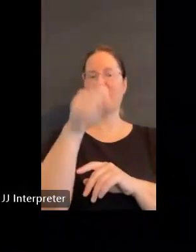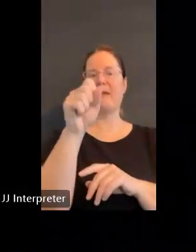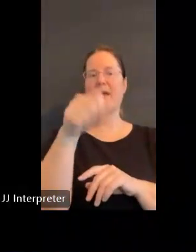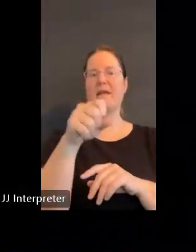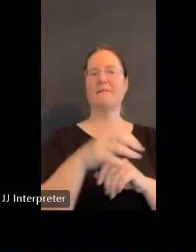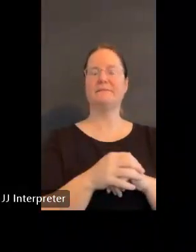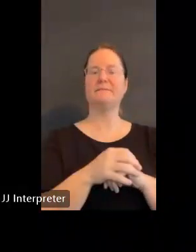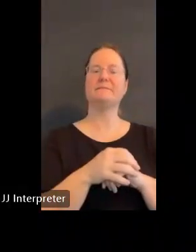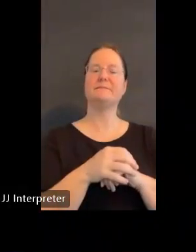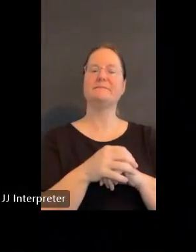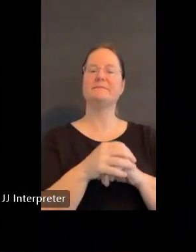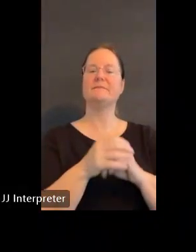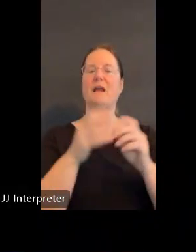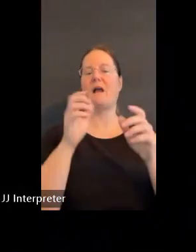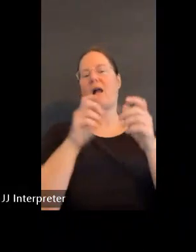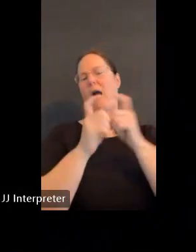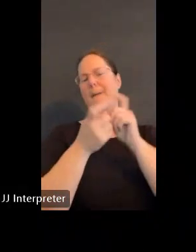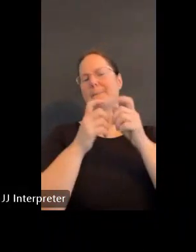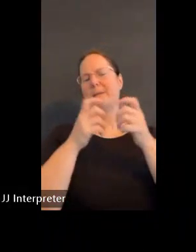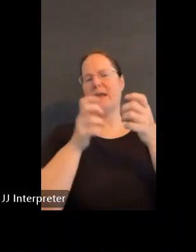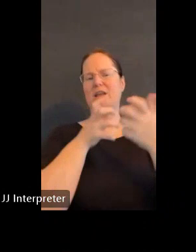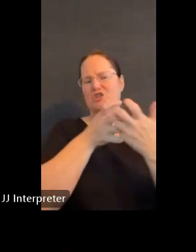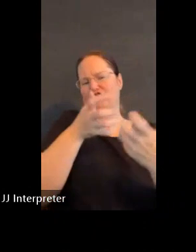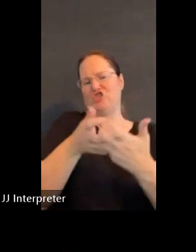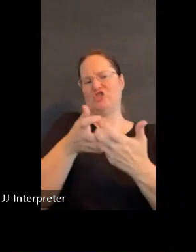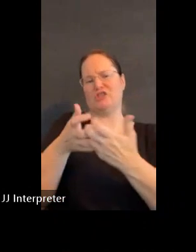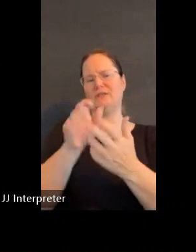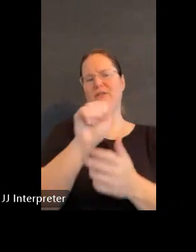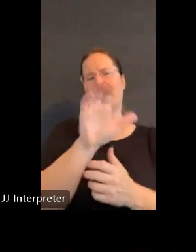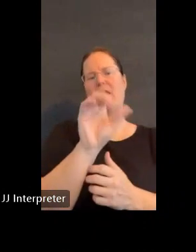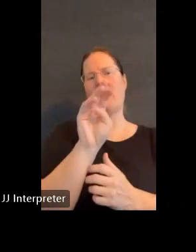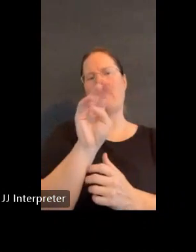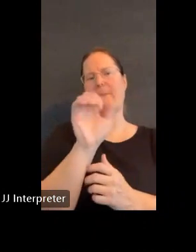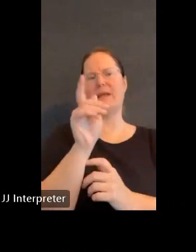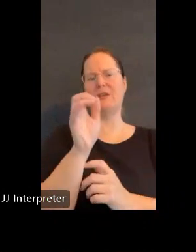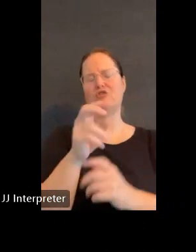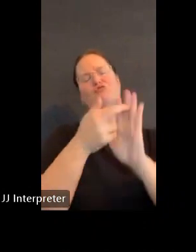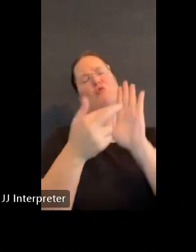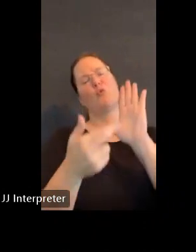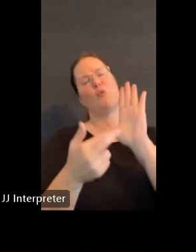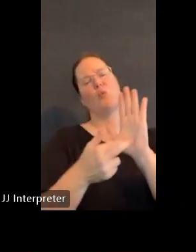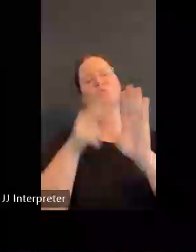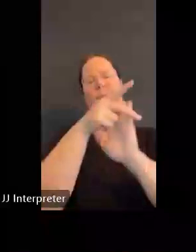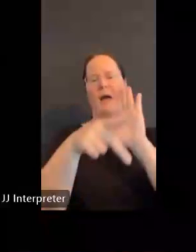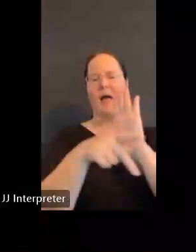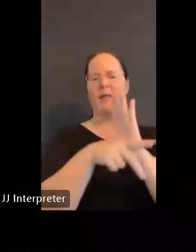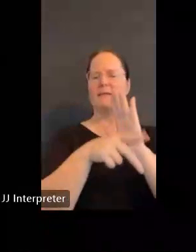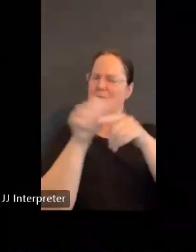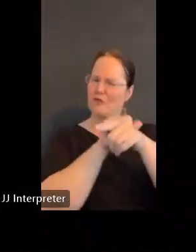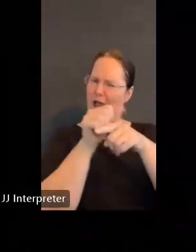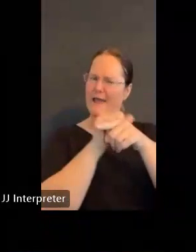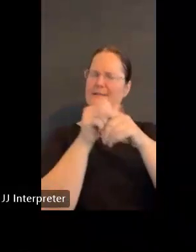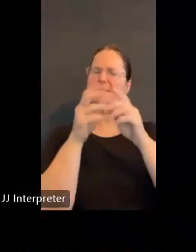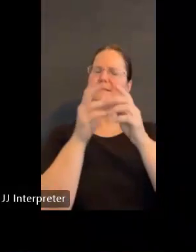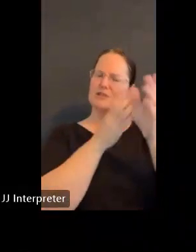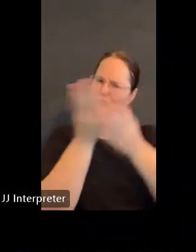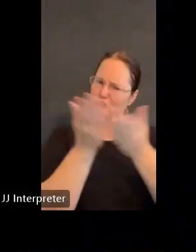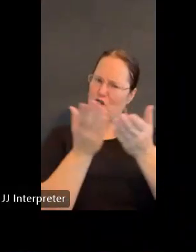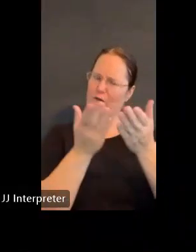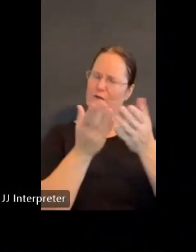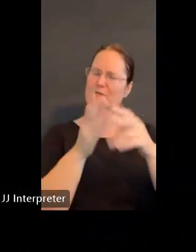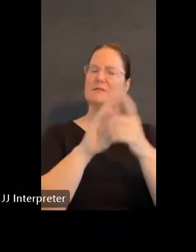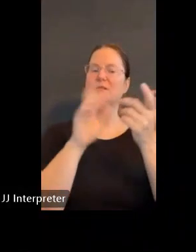Now, reasonable accommodations are looking at the rules, policies, practices, and services, making those changes that